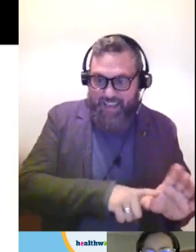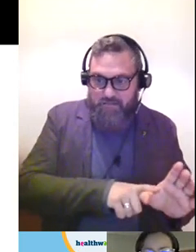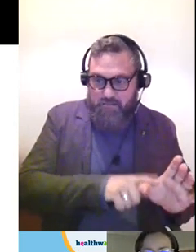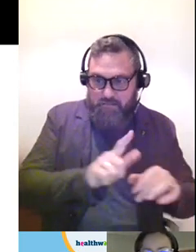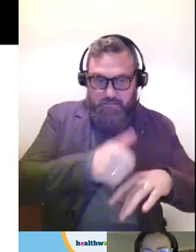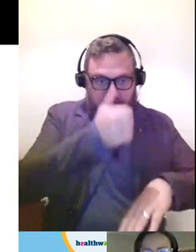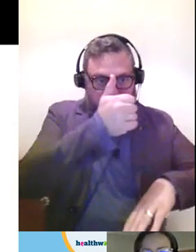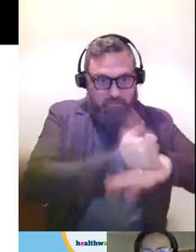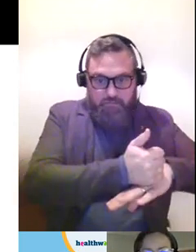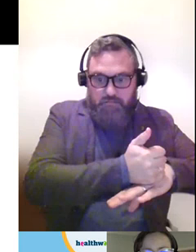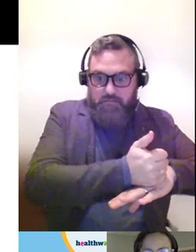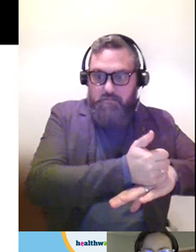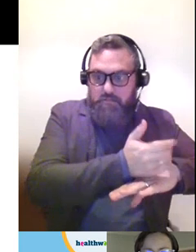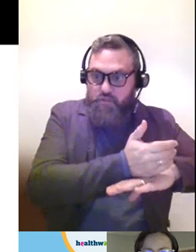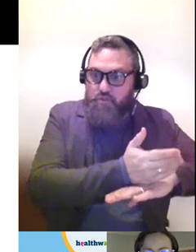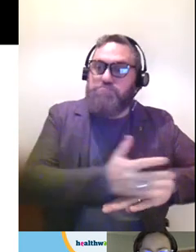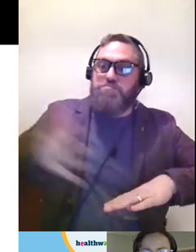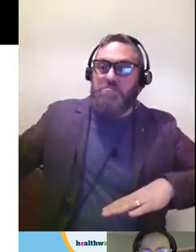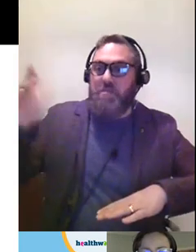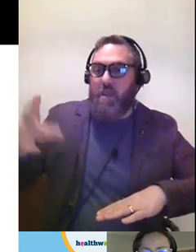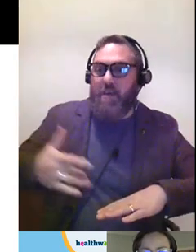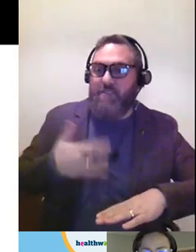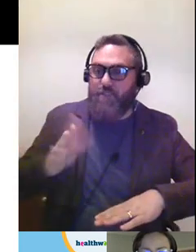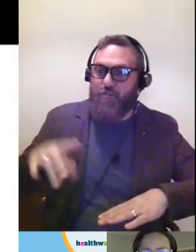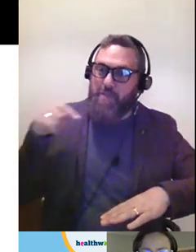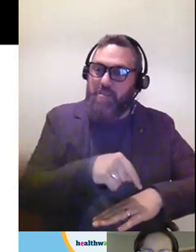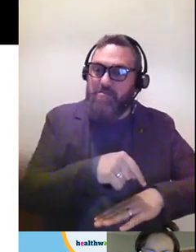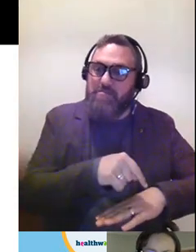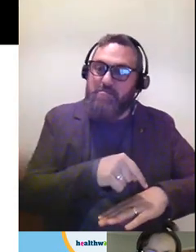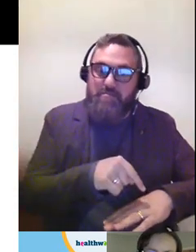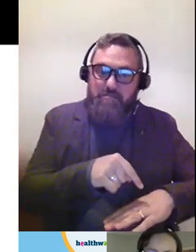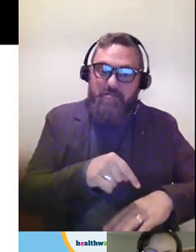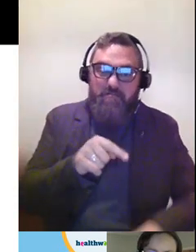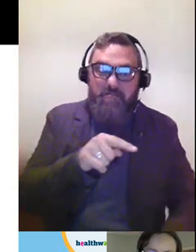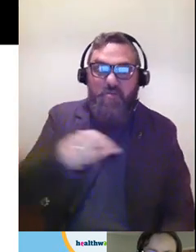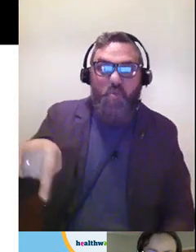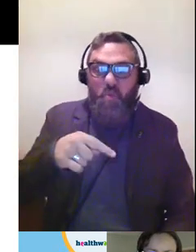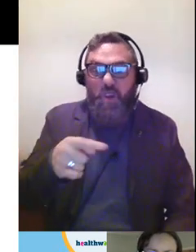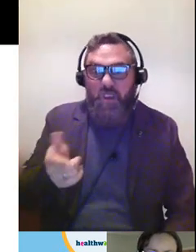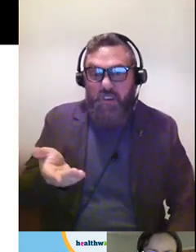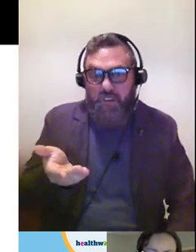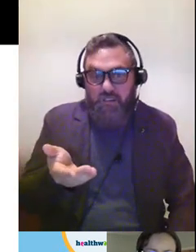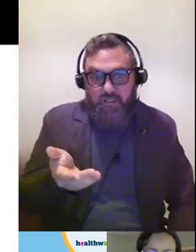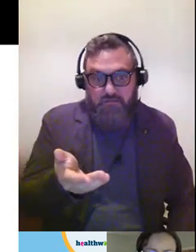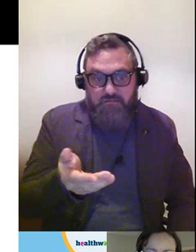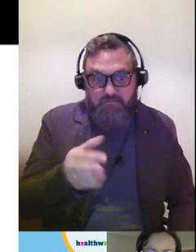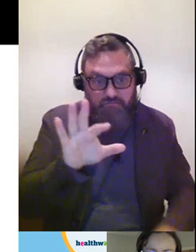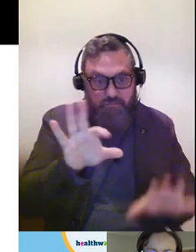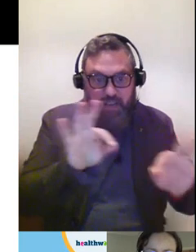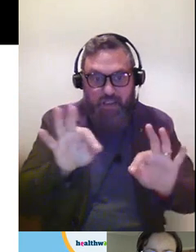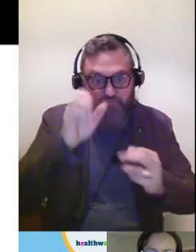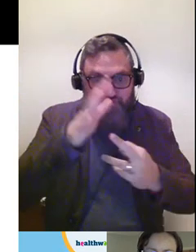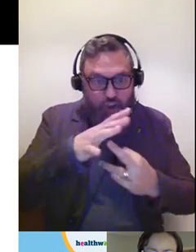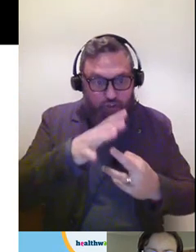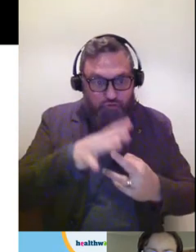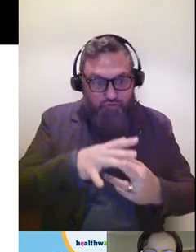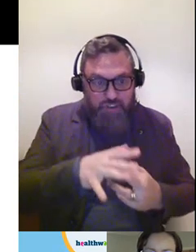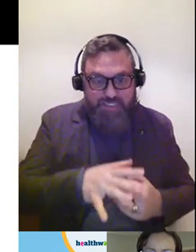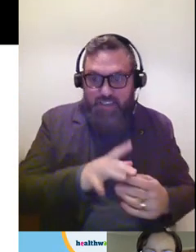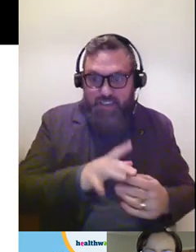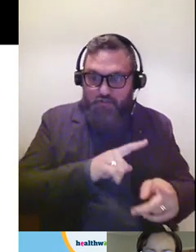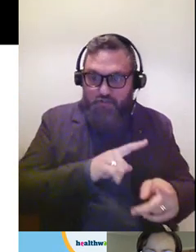is really important. And so, again, we've identified a number of priorities that will support a really